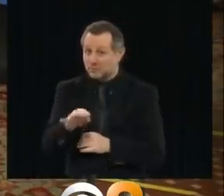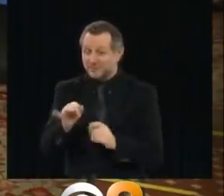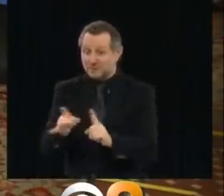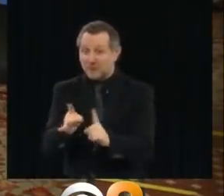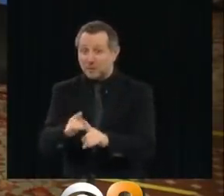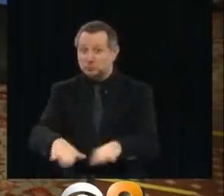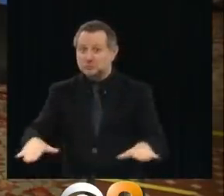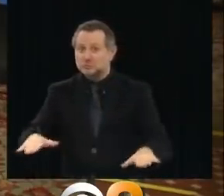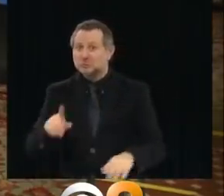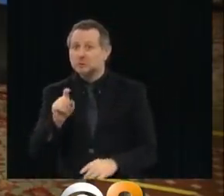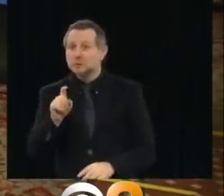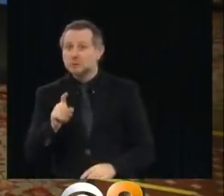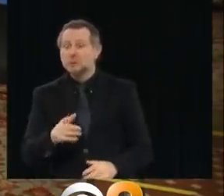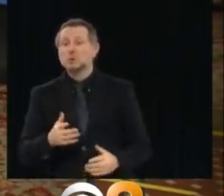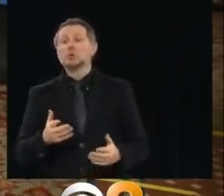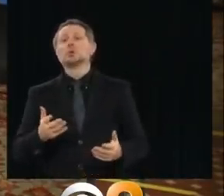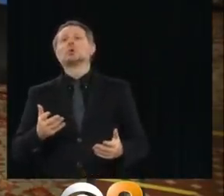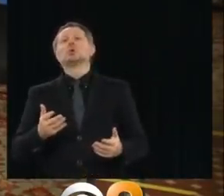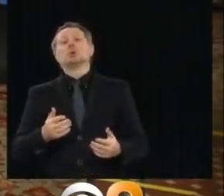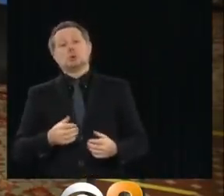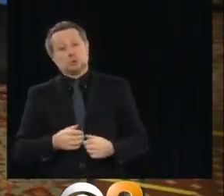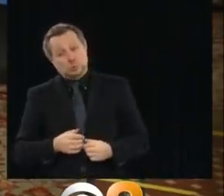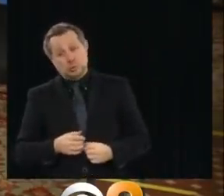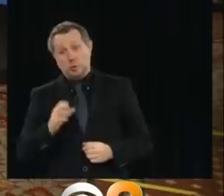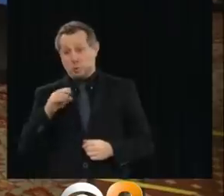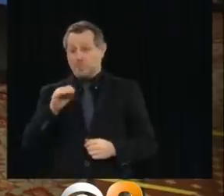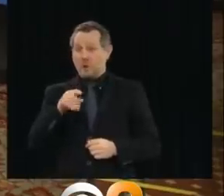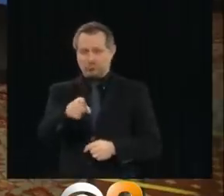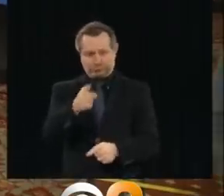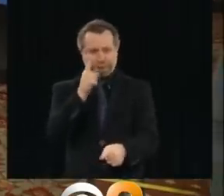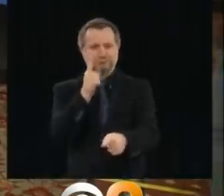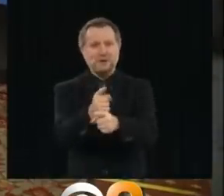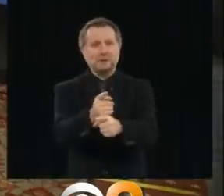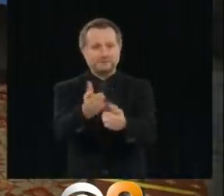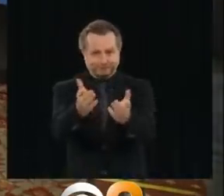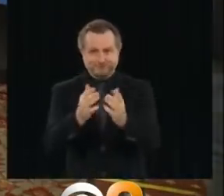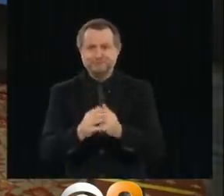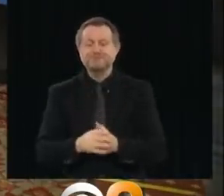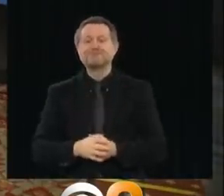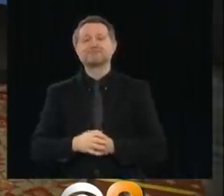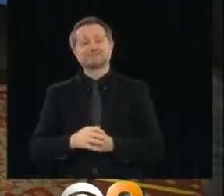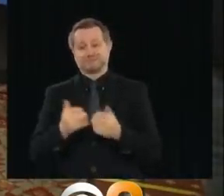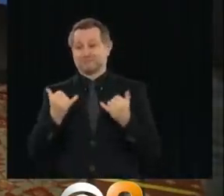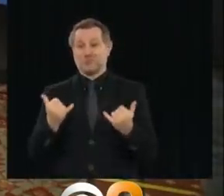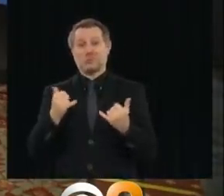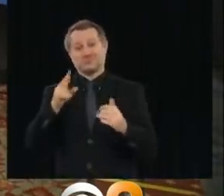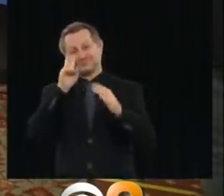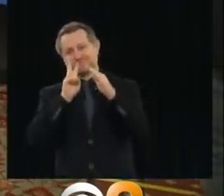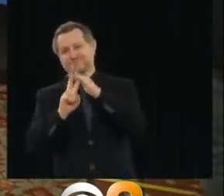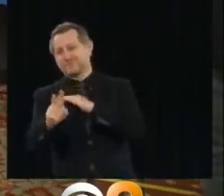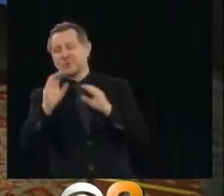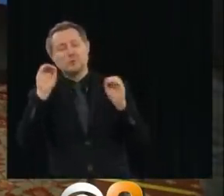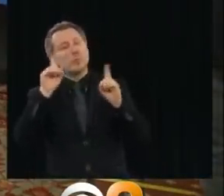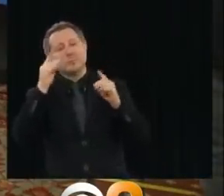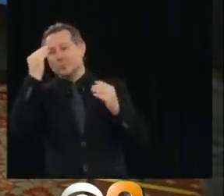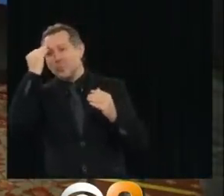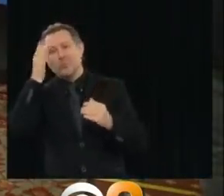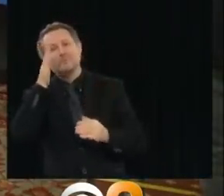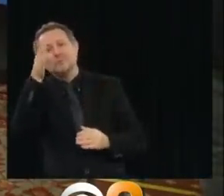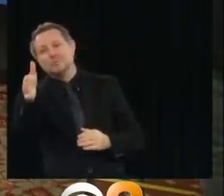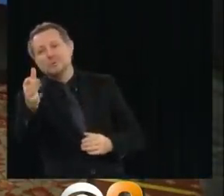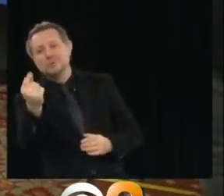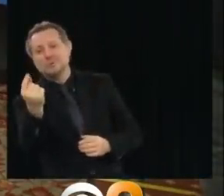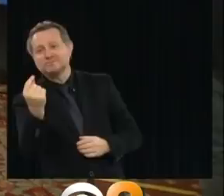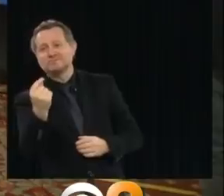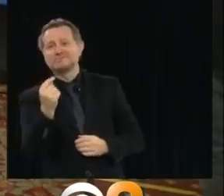do you start to consider canceling You're school? exactly right. You're exactly right. And look, nobody knows. One thing we've